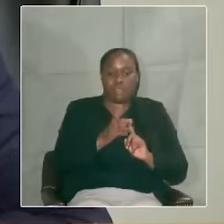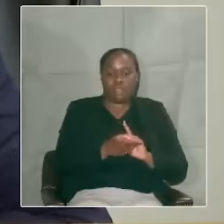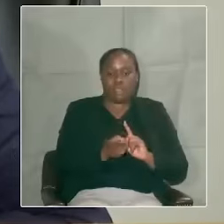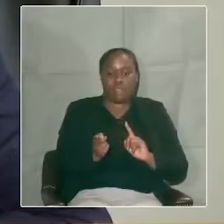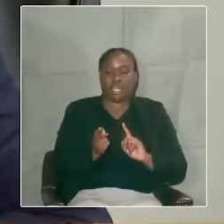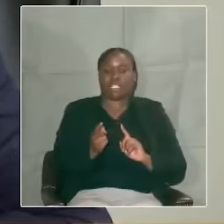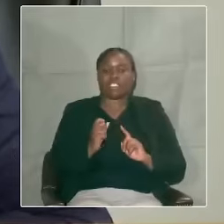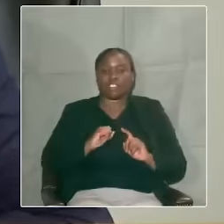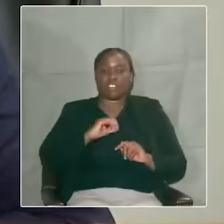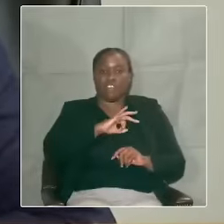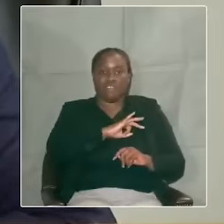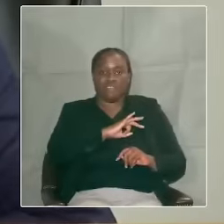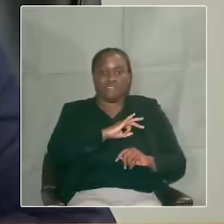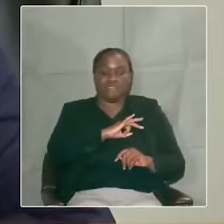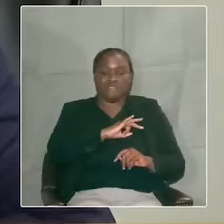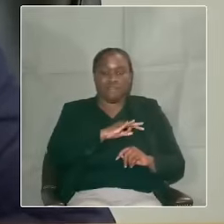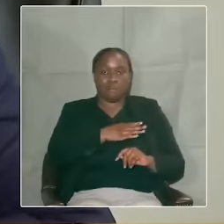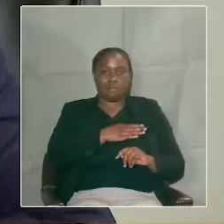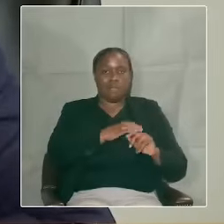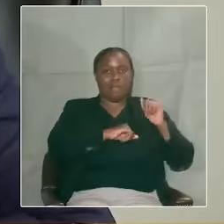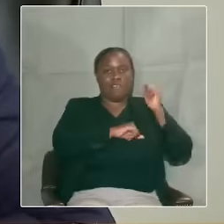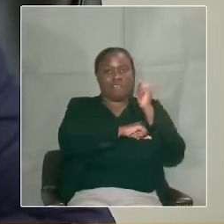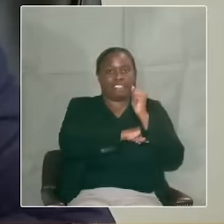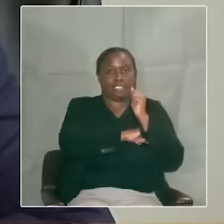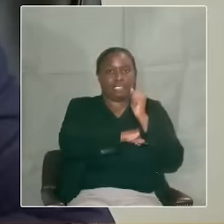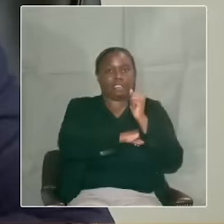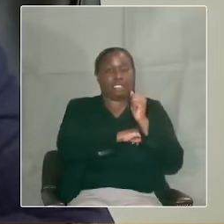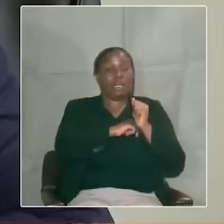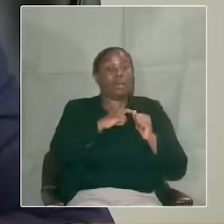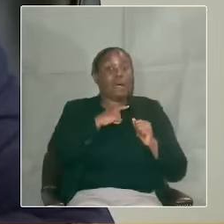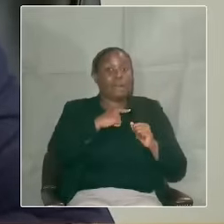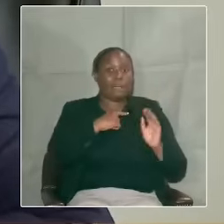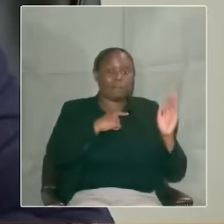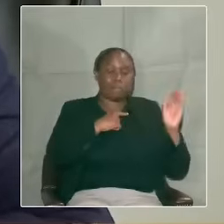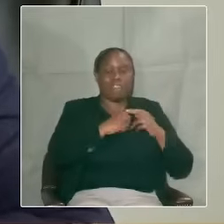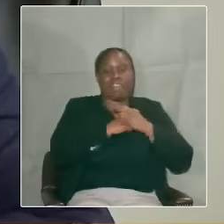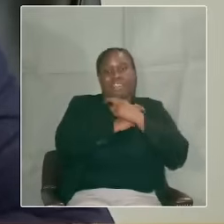officials at my office to start doing while I was still on leave.